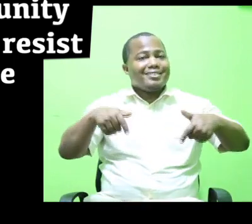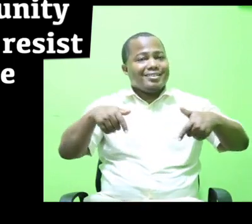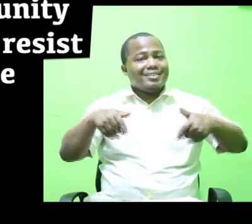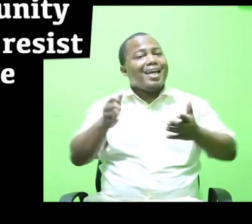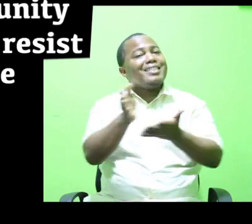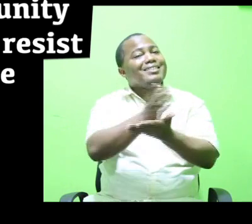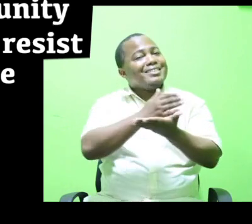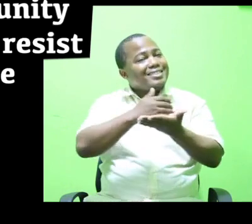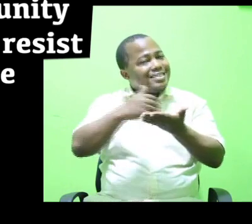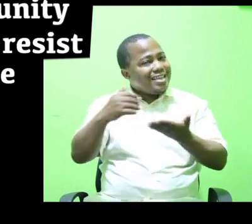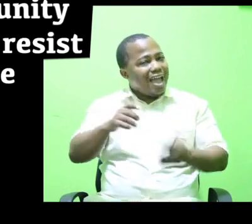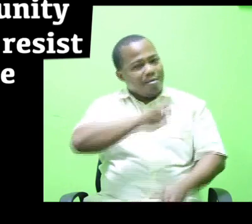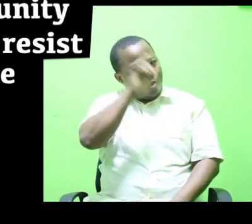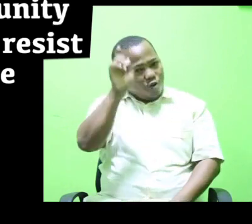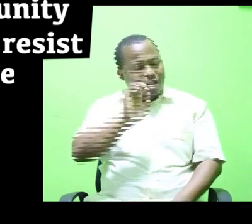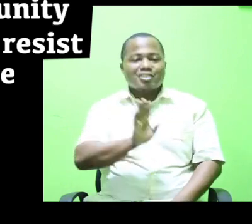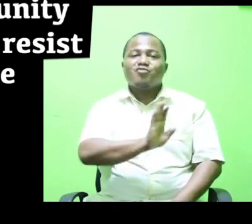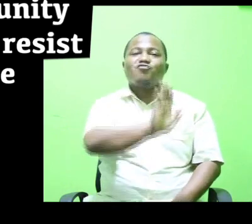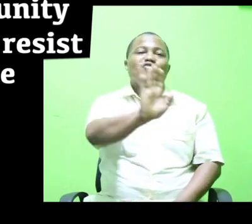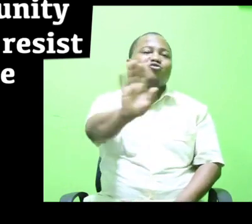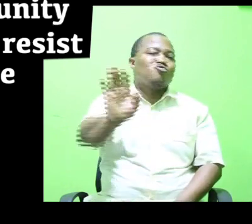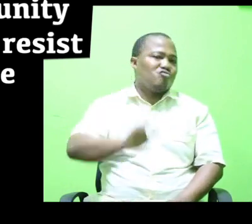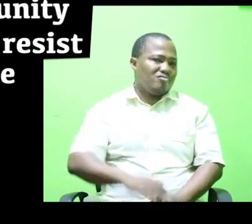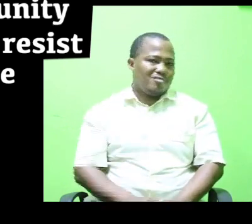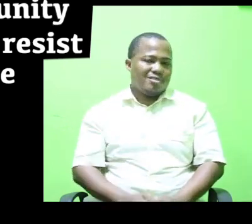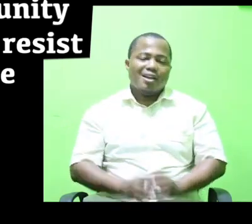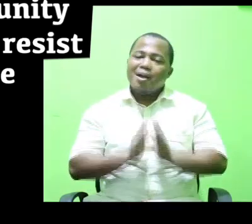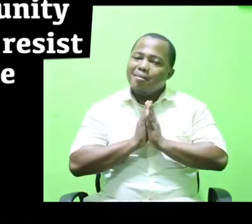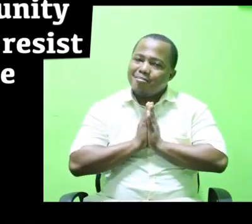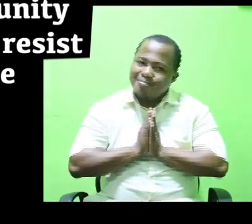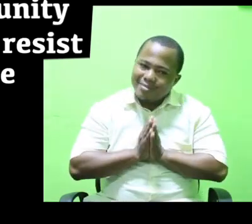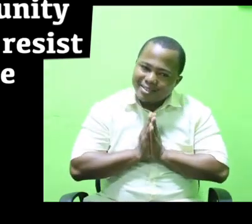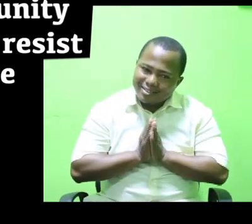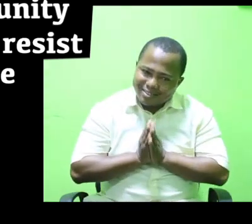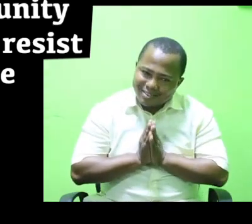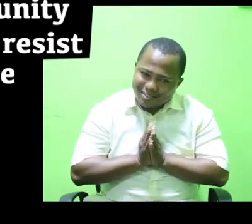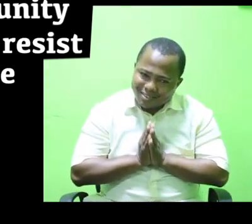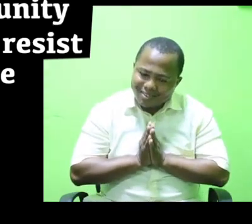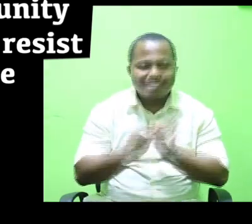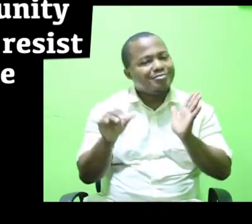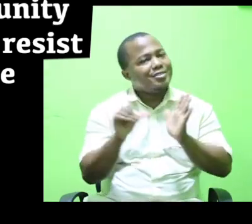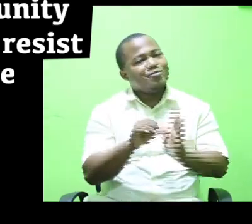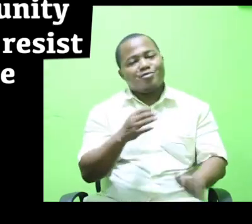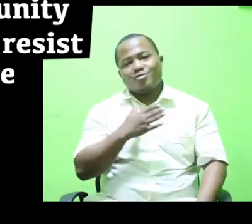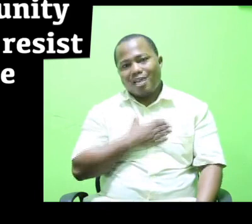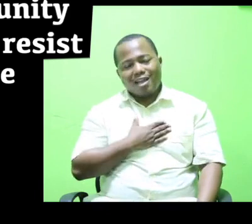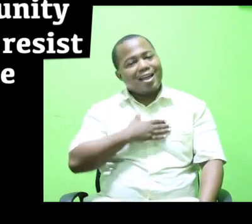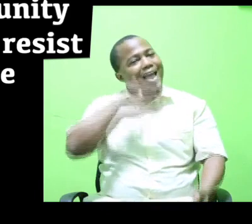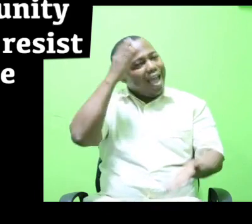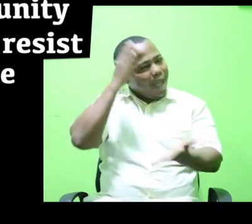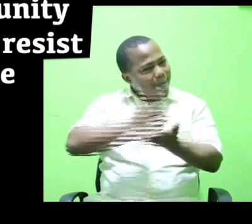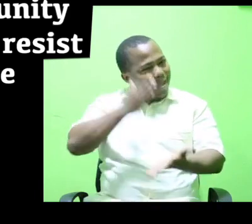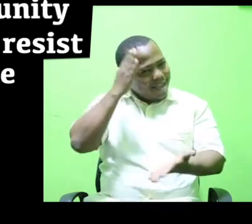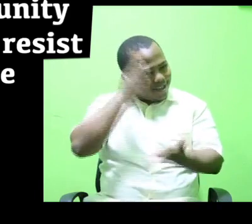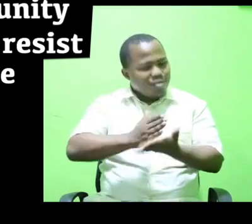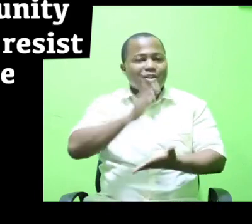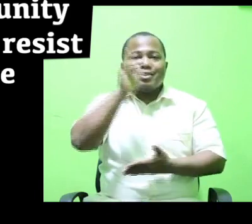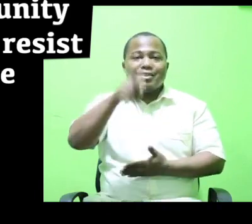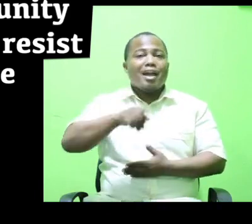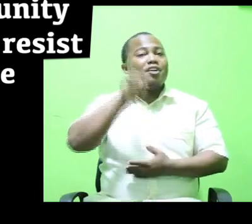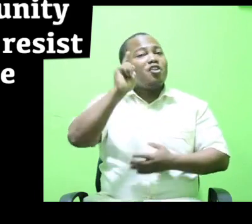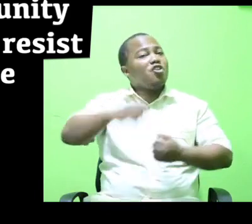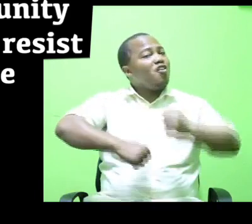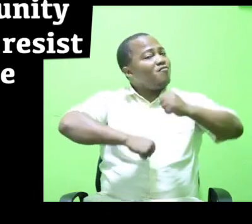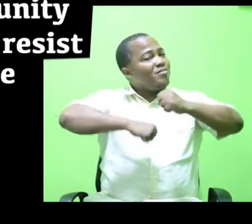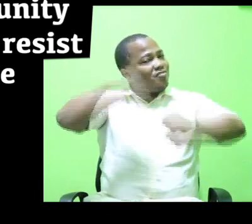these are some questions for you. Please, please, my dears, make sure that